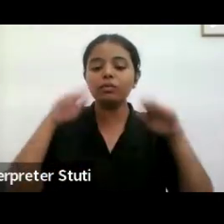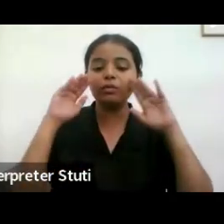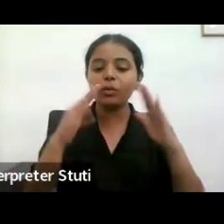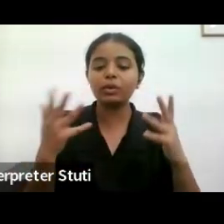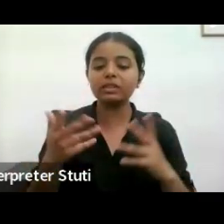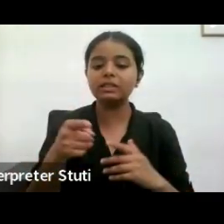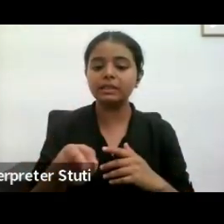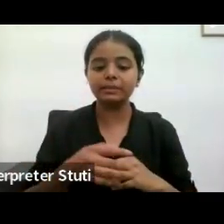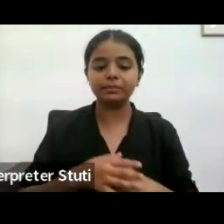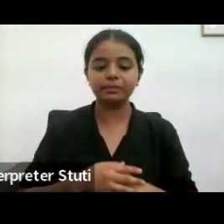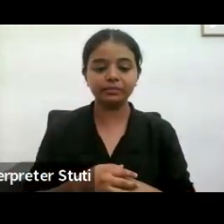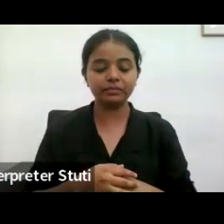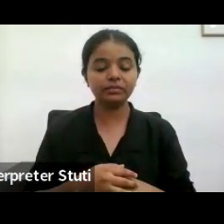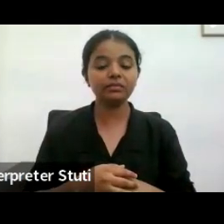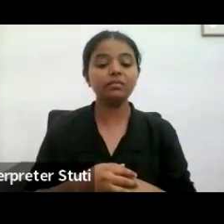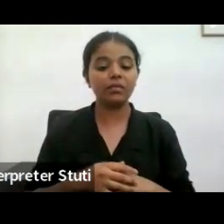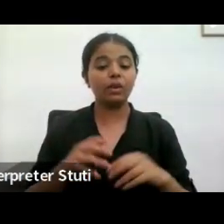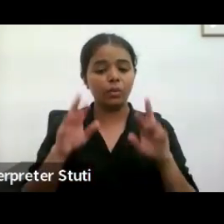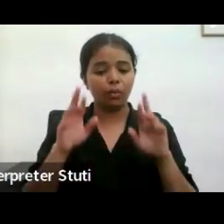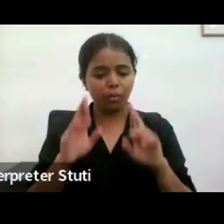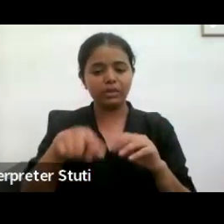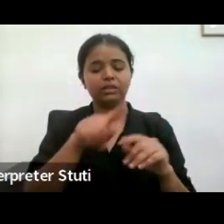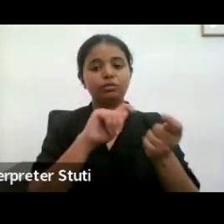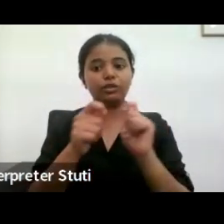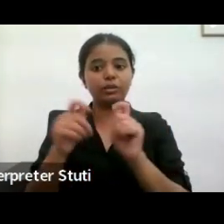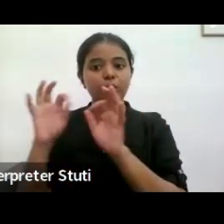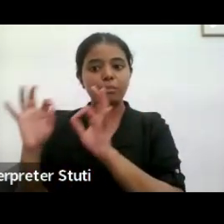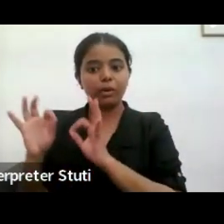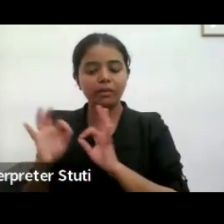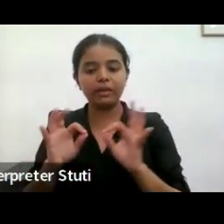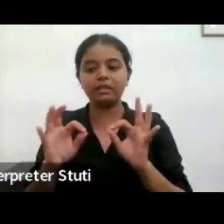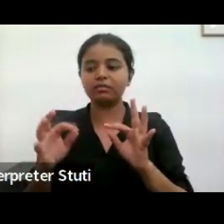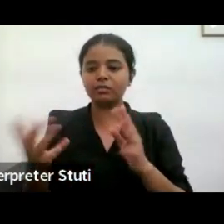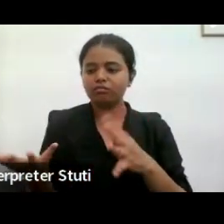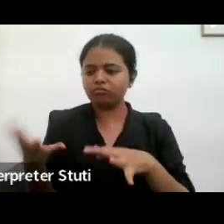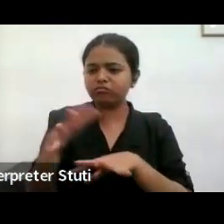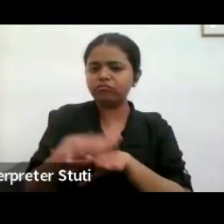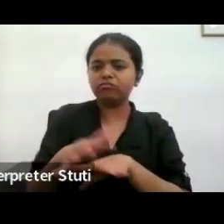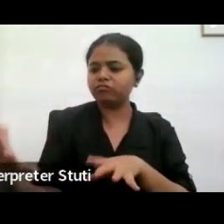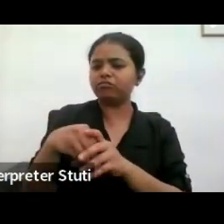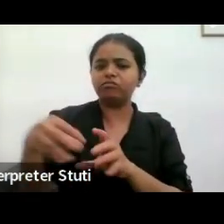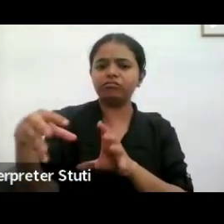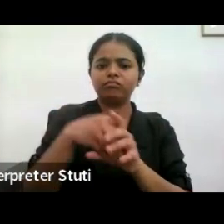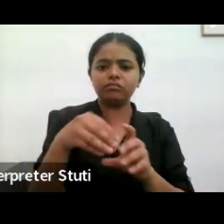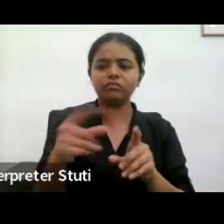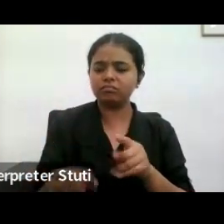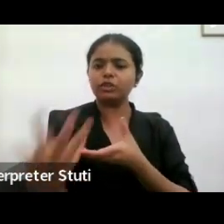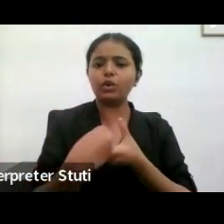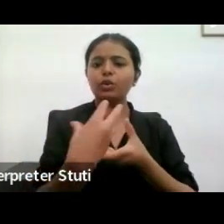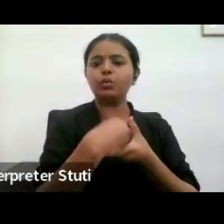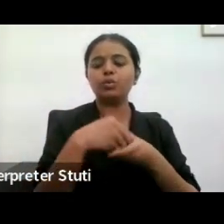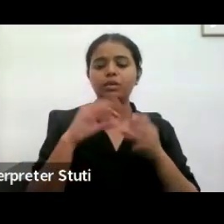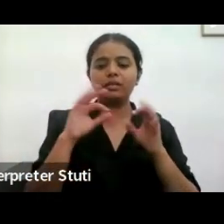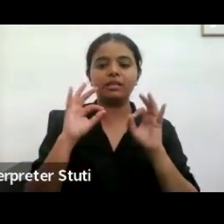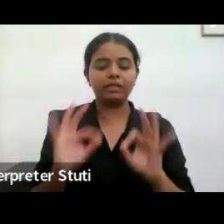reforms are considering and really working to include all children. If we